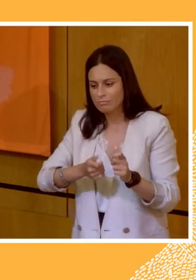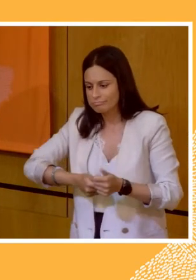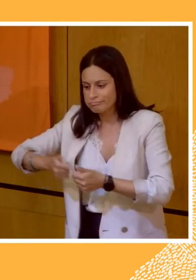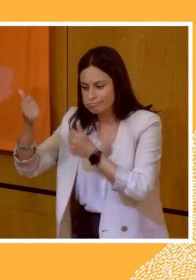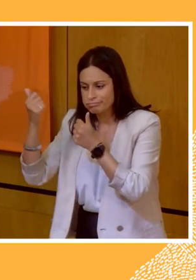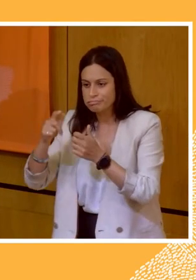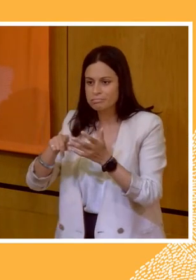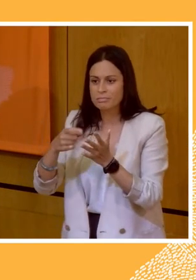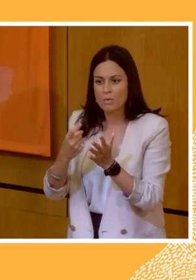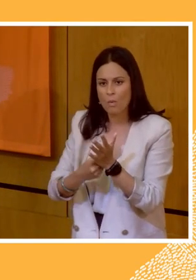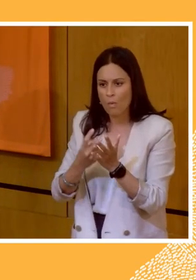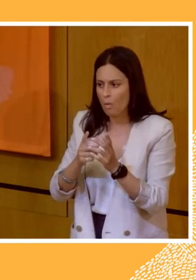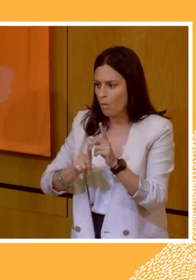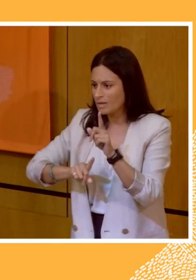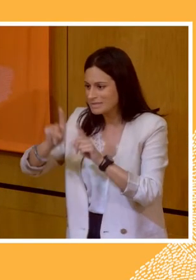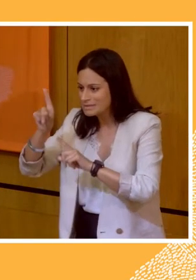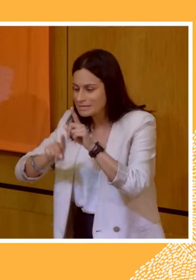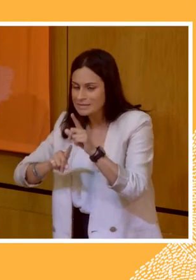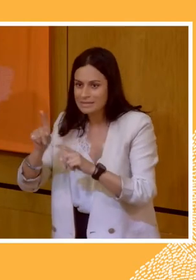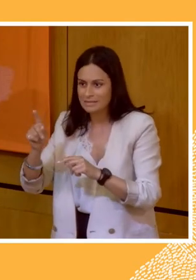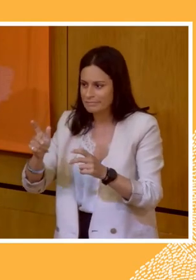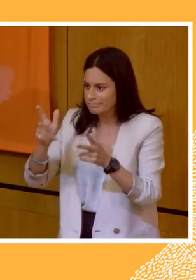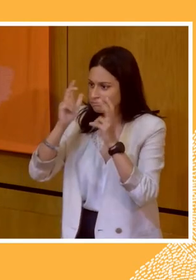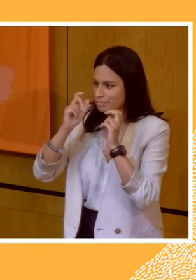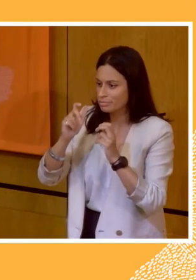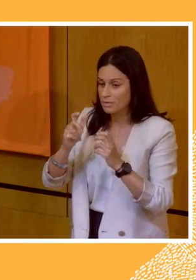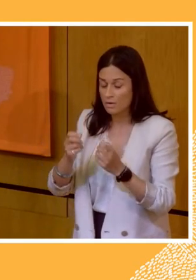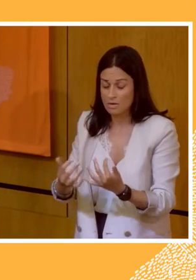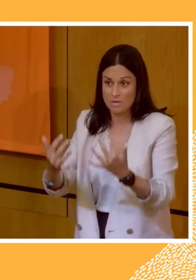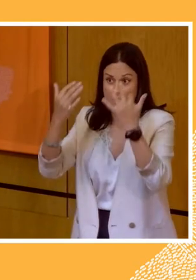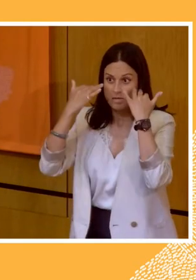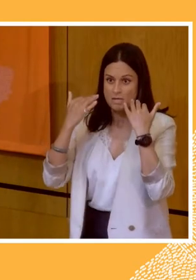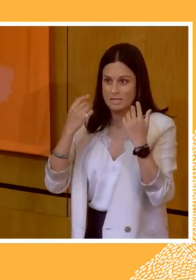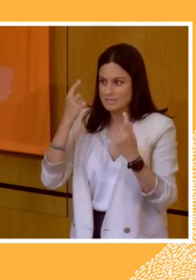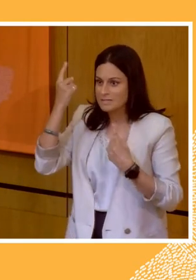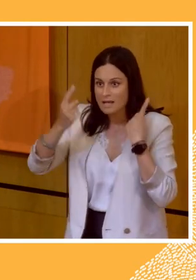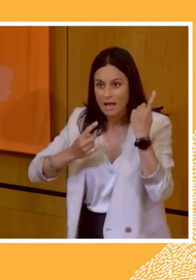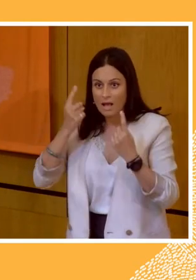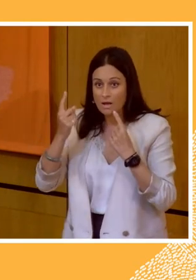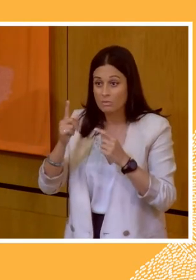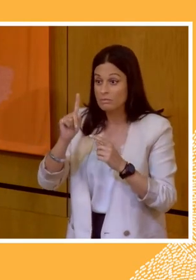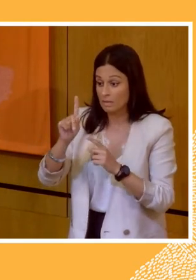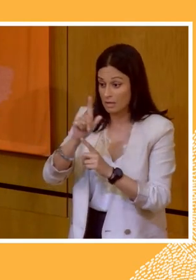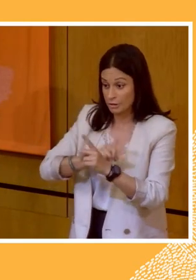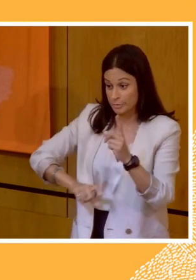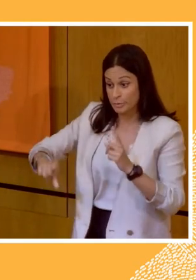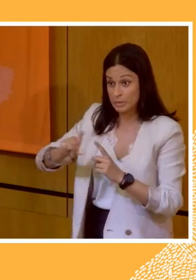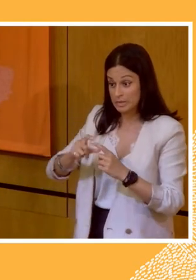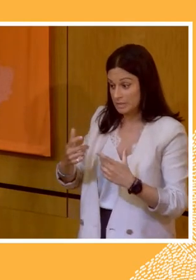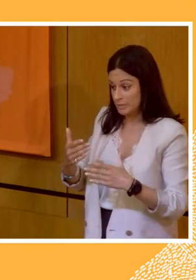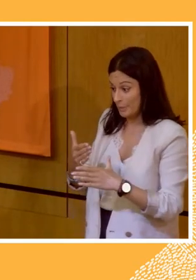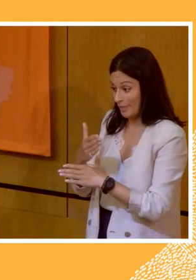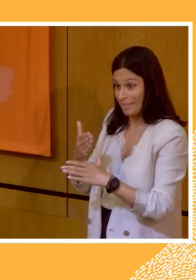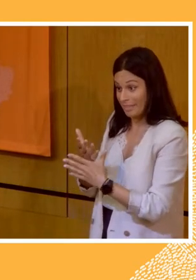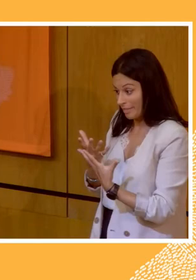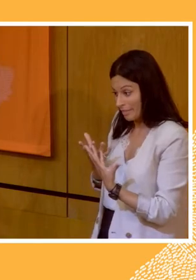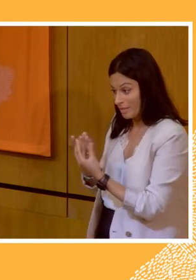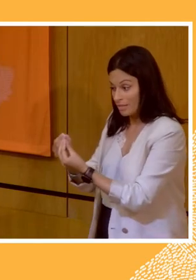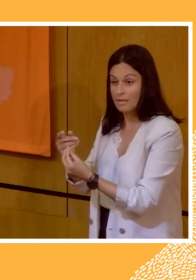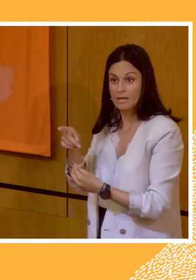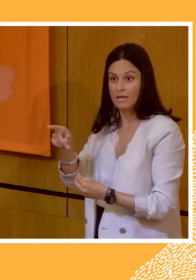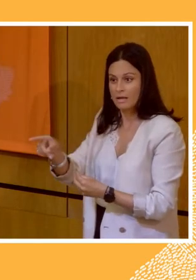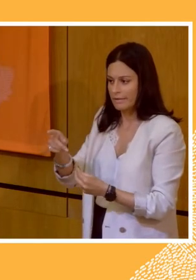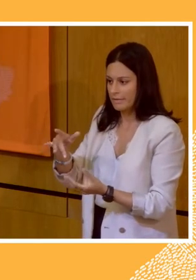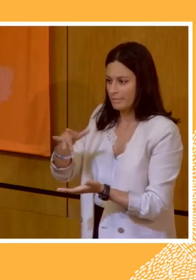through an overabundance of sound. But in all the cases, the communities that we're working with are just stood in the